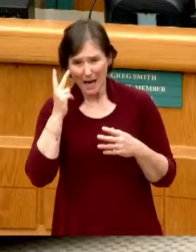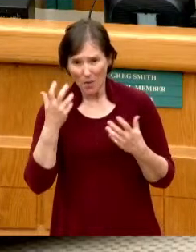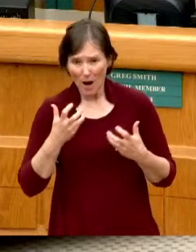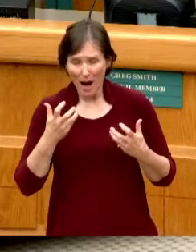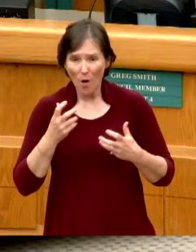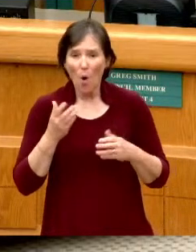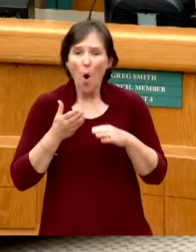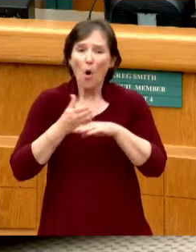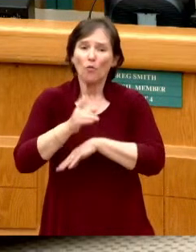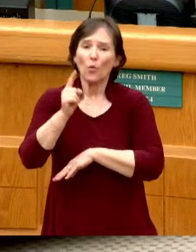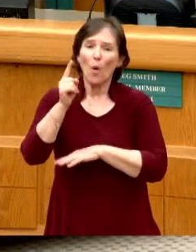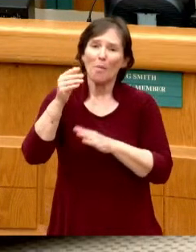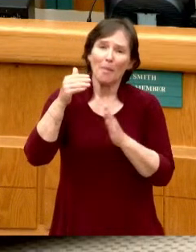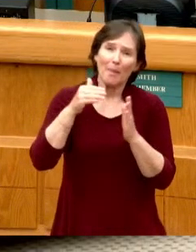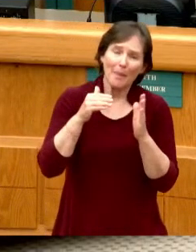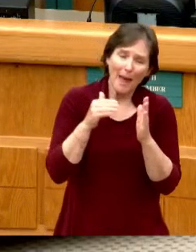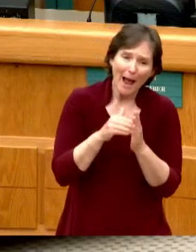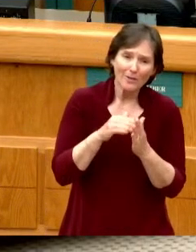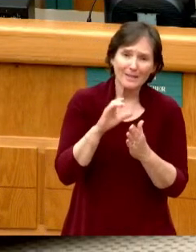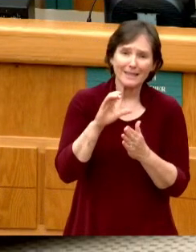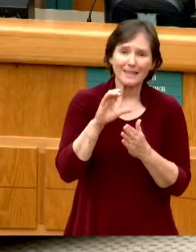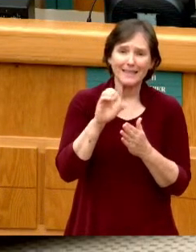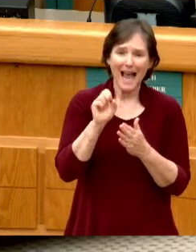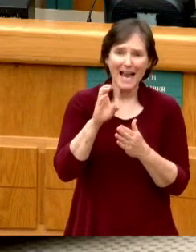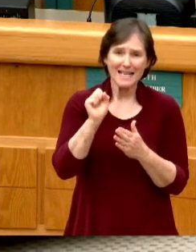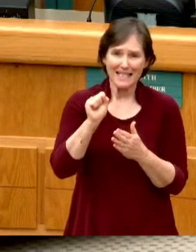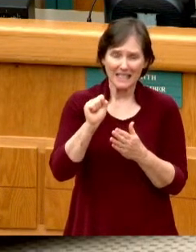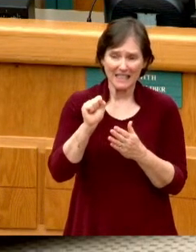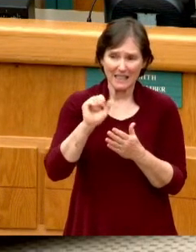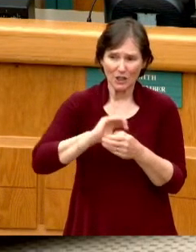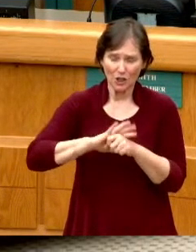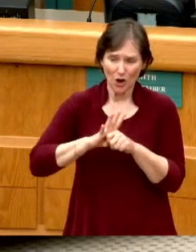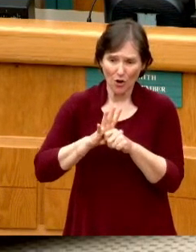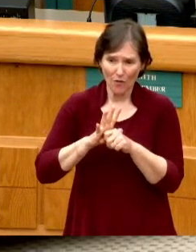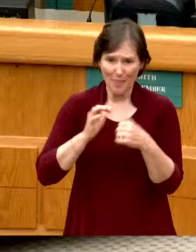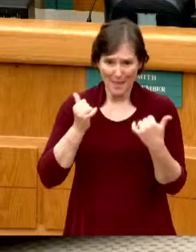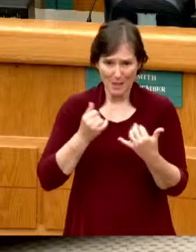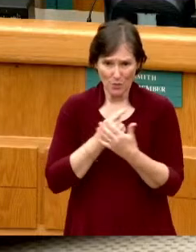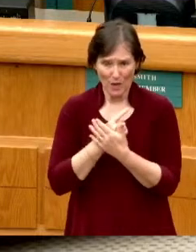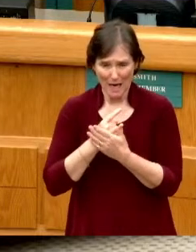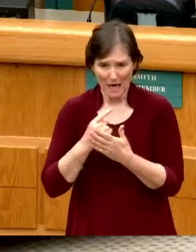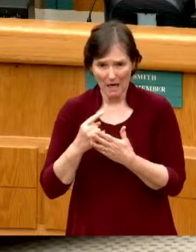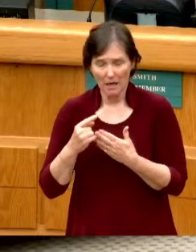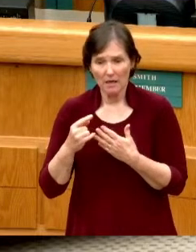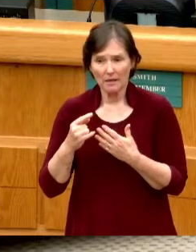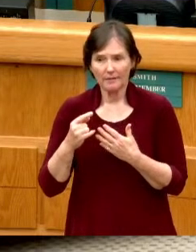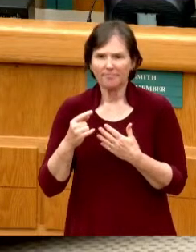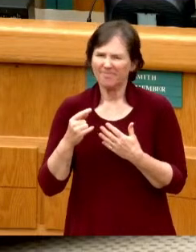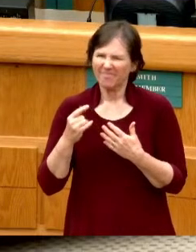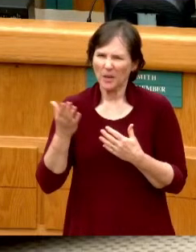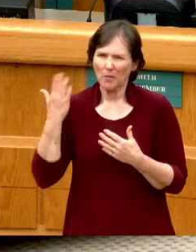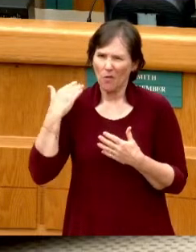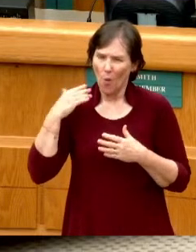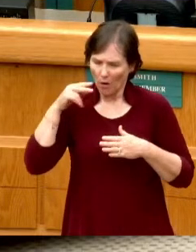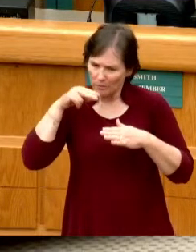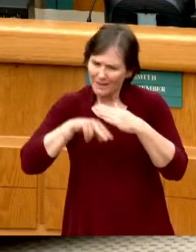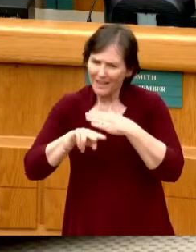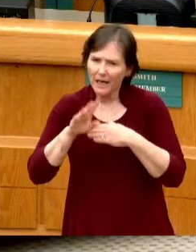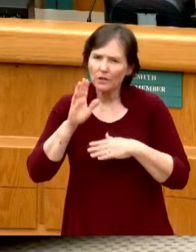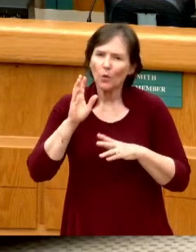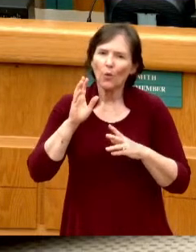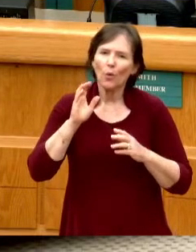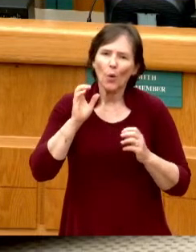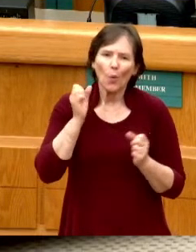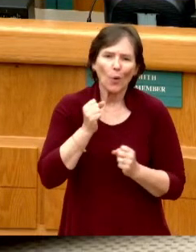1,369 COVID cases this past week. As predicted, the winter has caused increased cases of